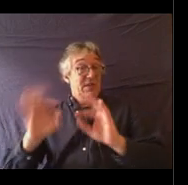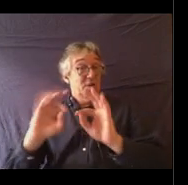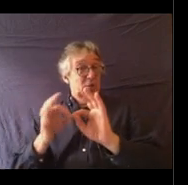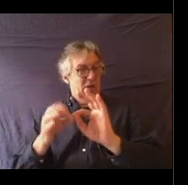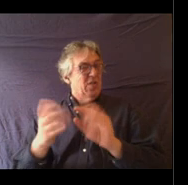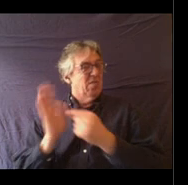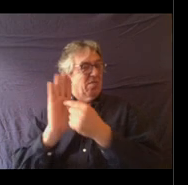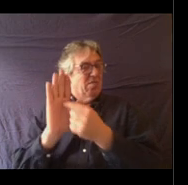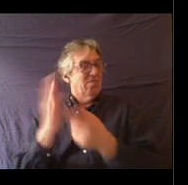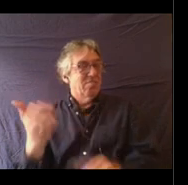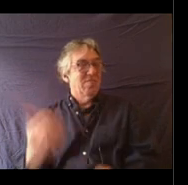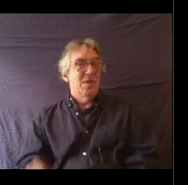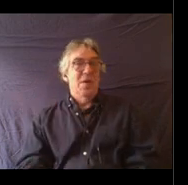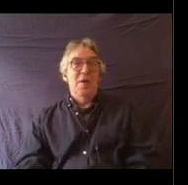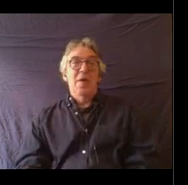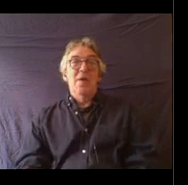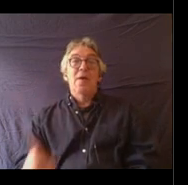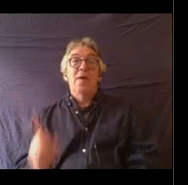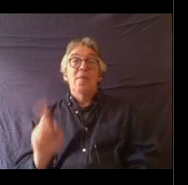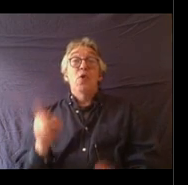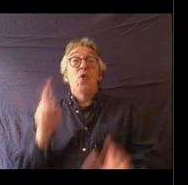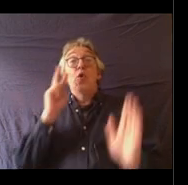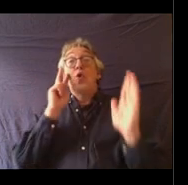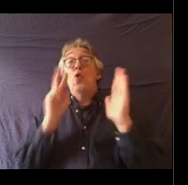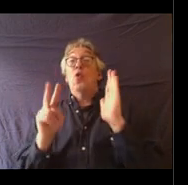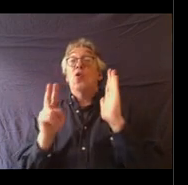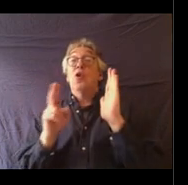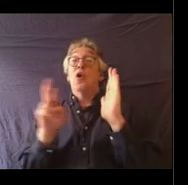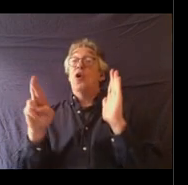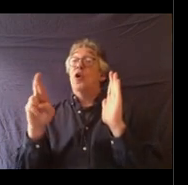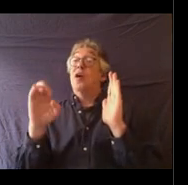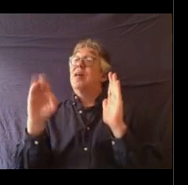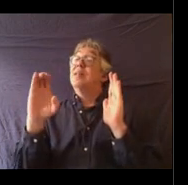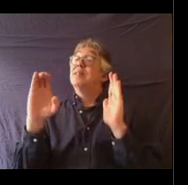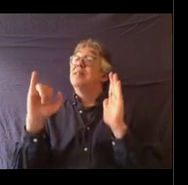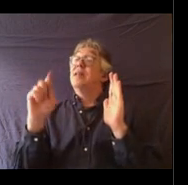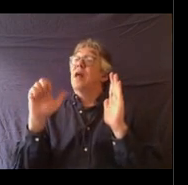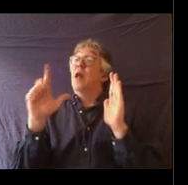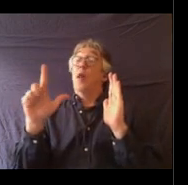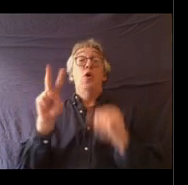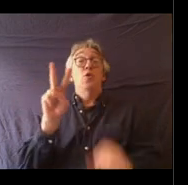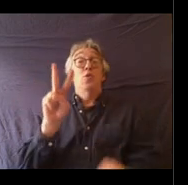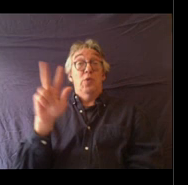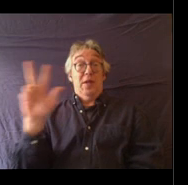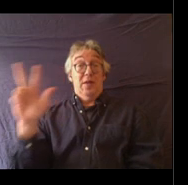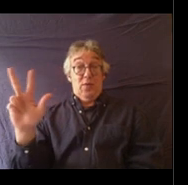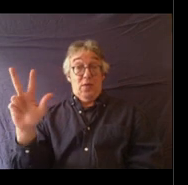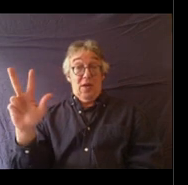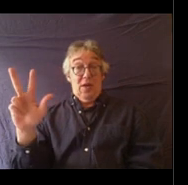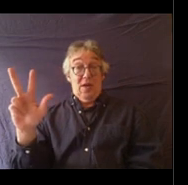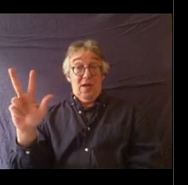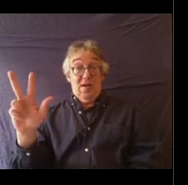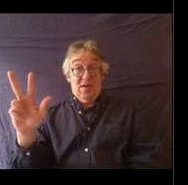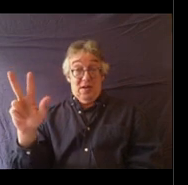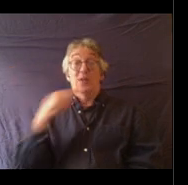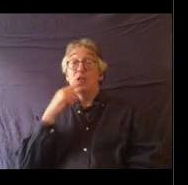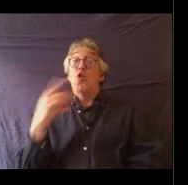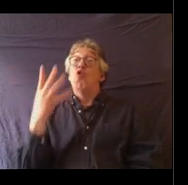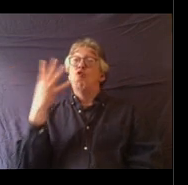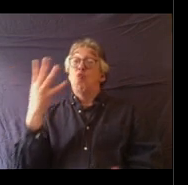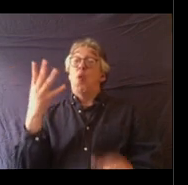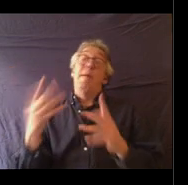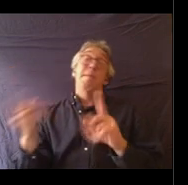if you look at recital 23 in the directive, you will see that it mentions the four main access